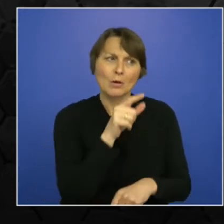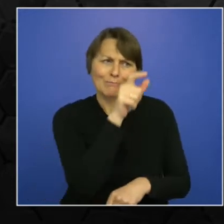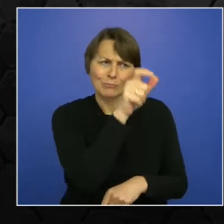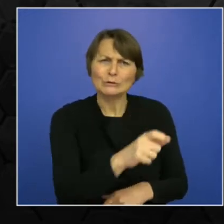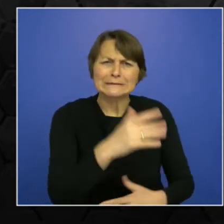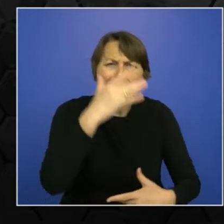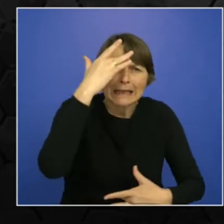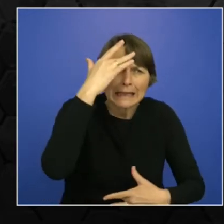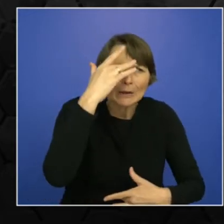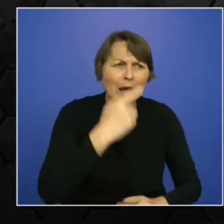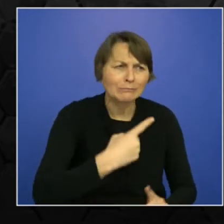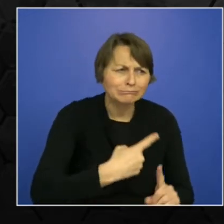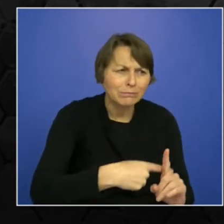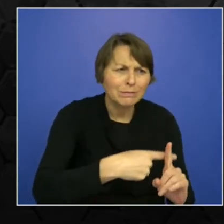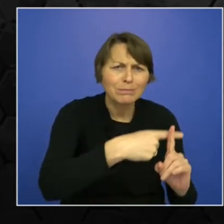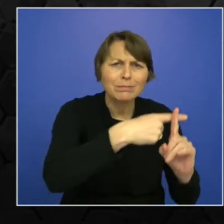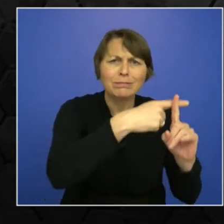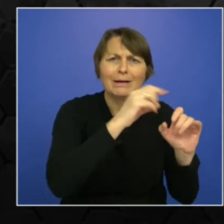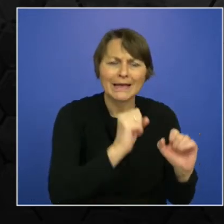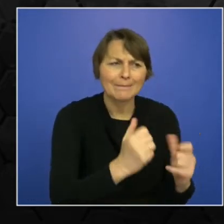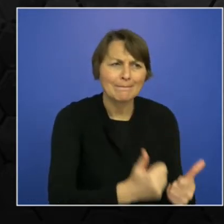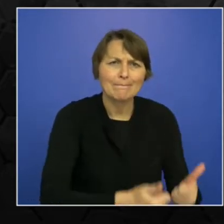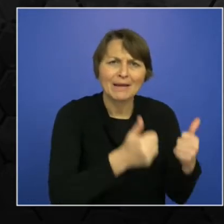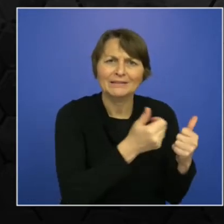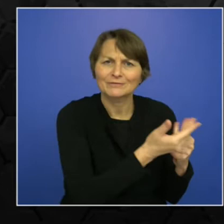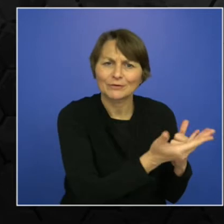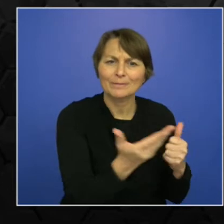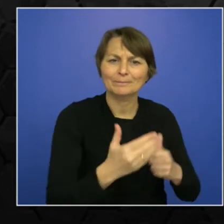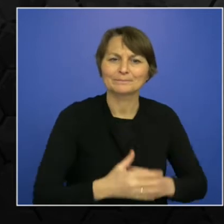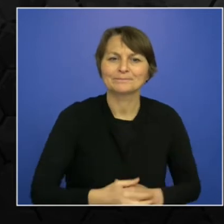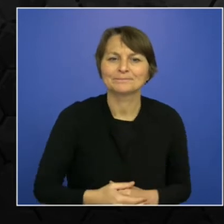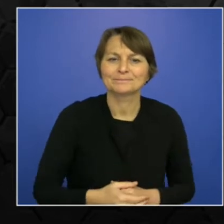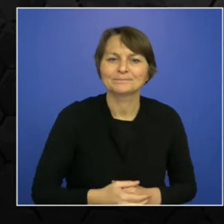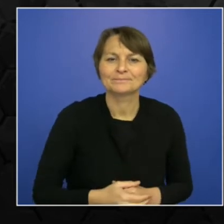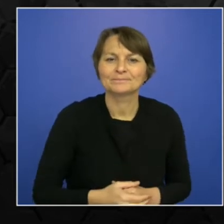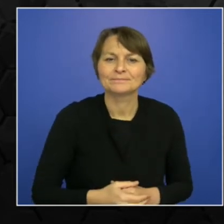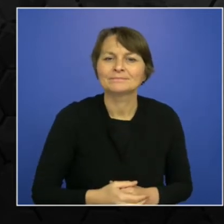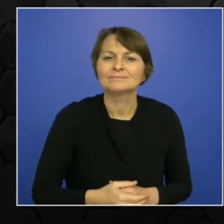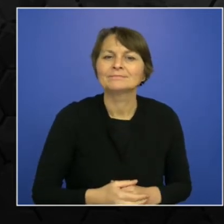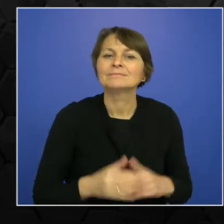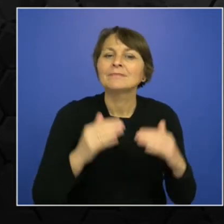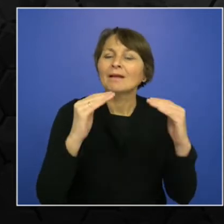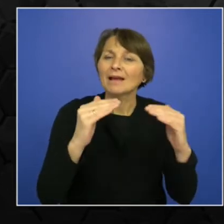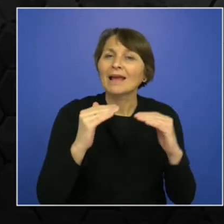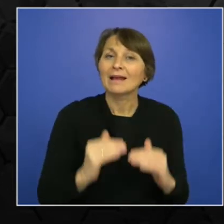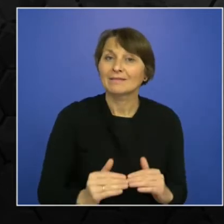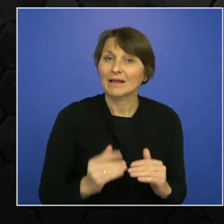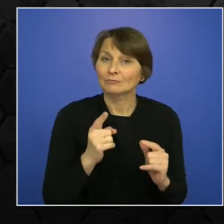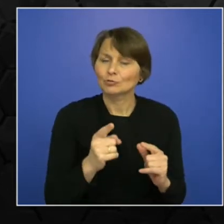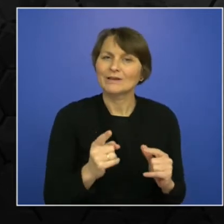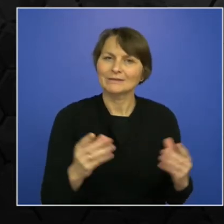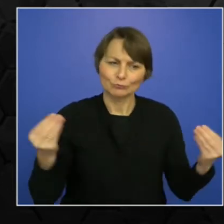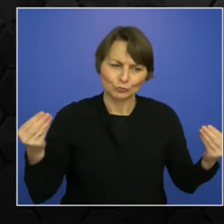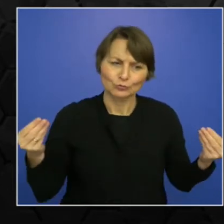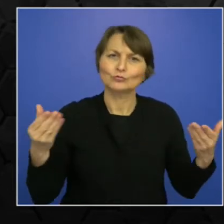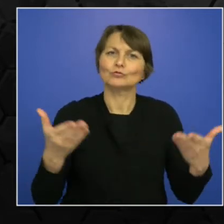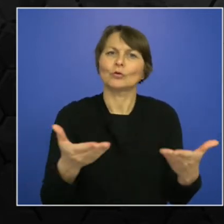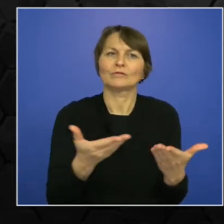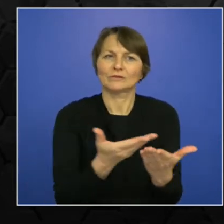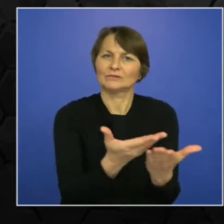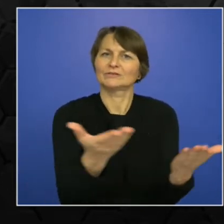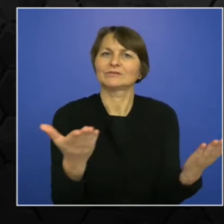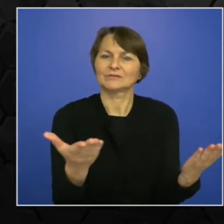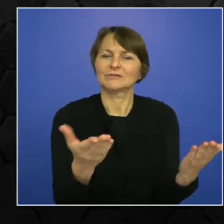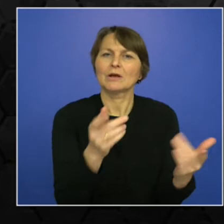customer service is answering questions, providing virtual assistance. Example of how machine learning supports